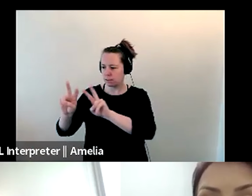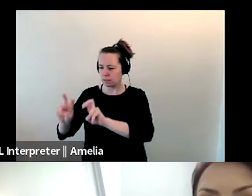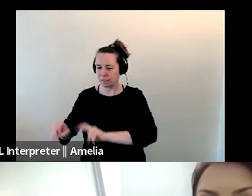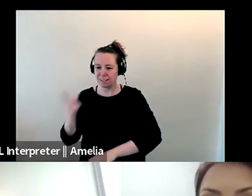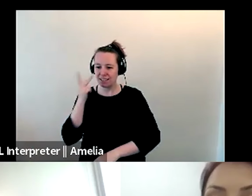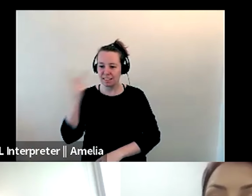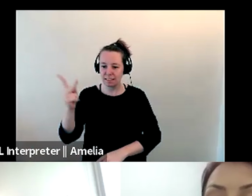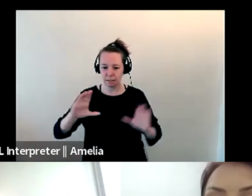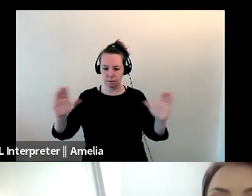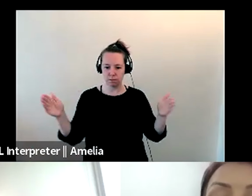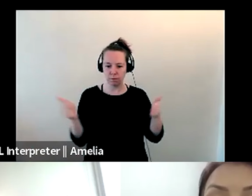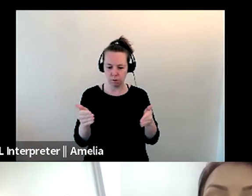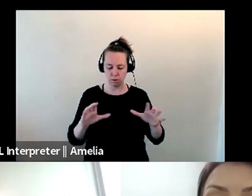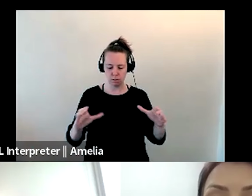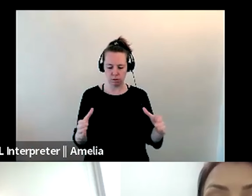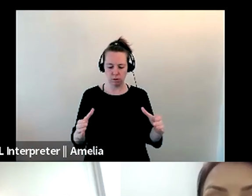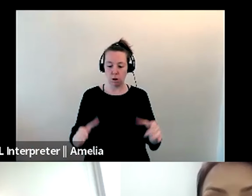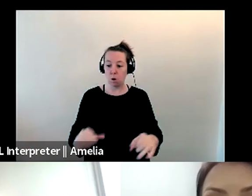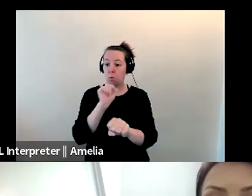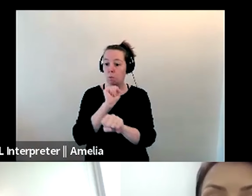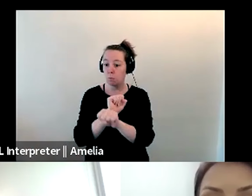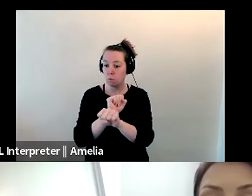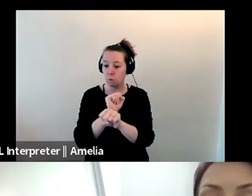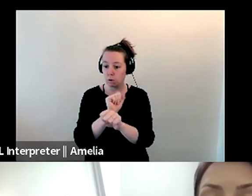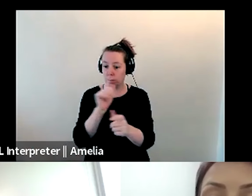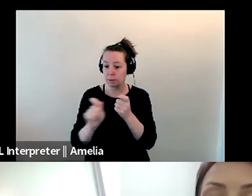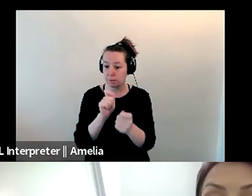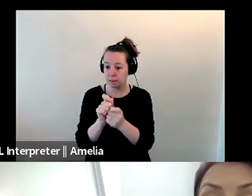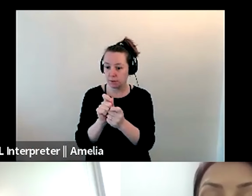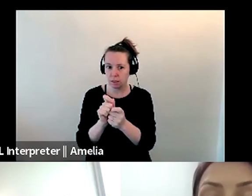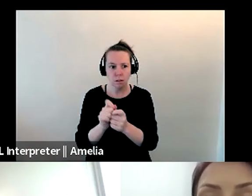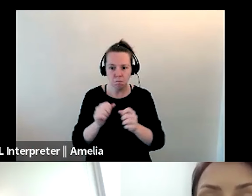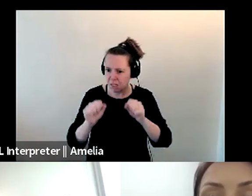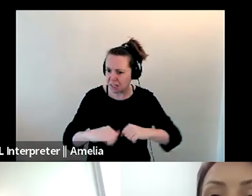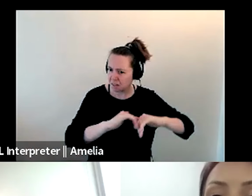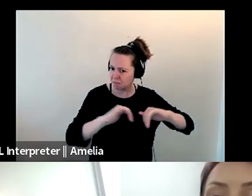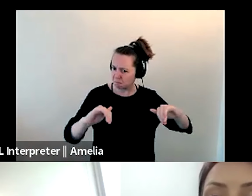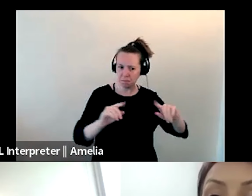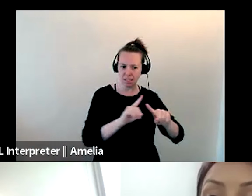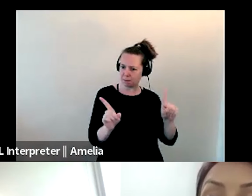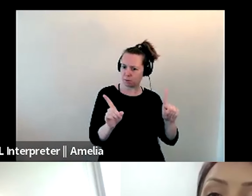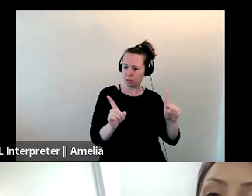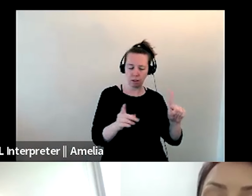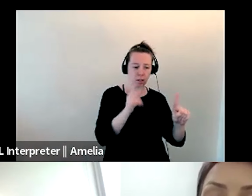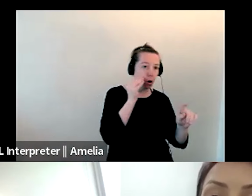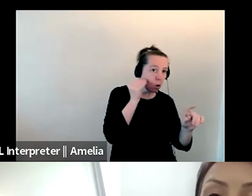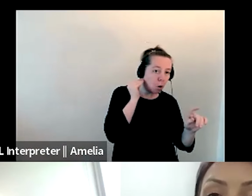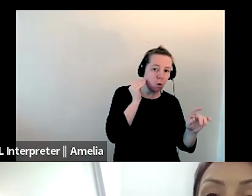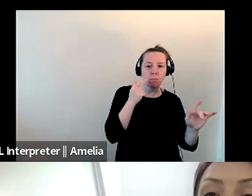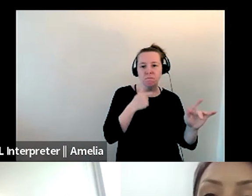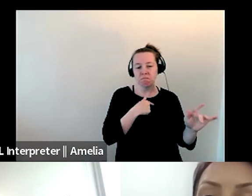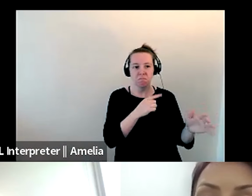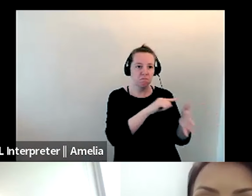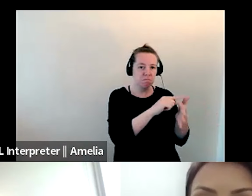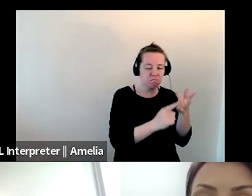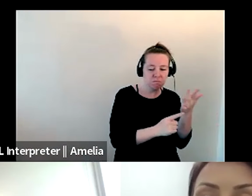is important to see the difference between who you are at home and what you prefer and what you think you need to